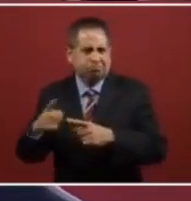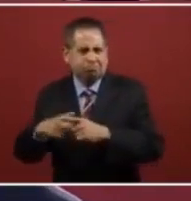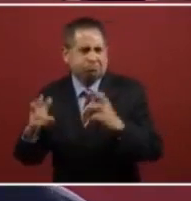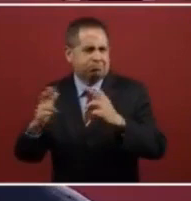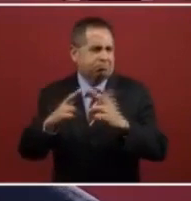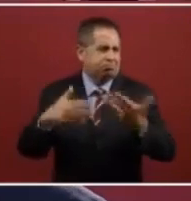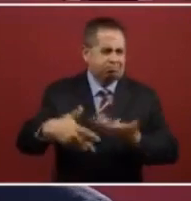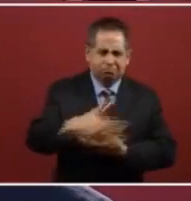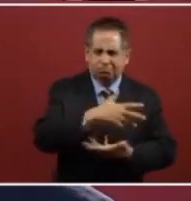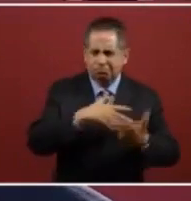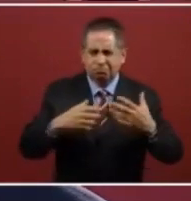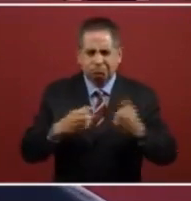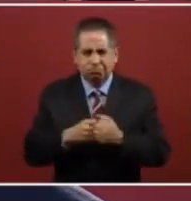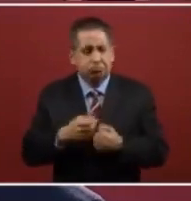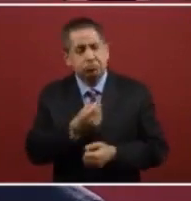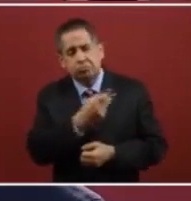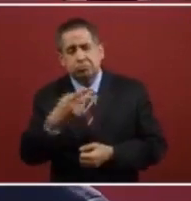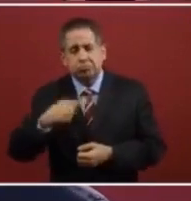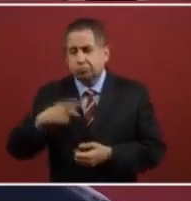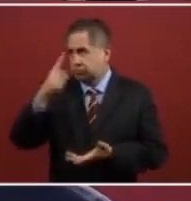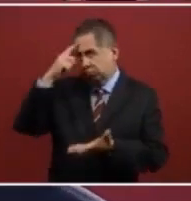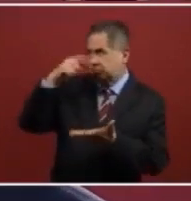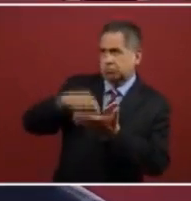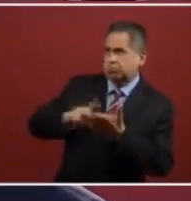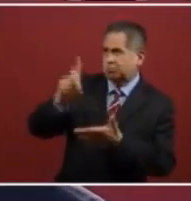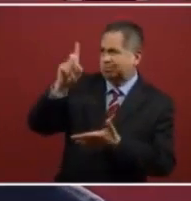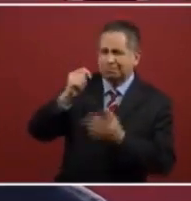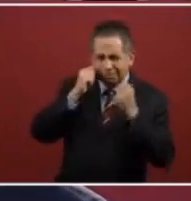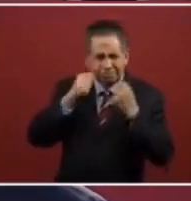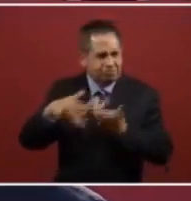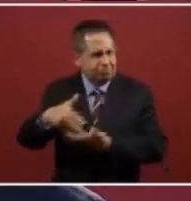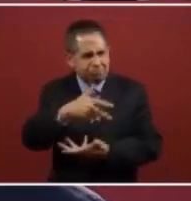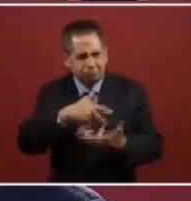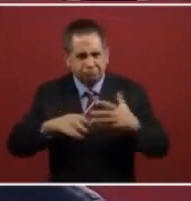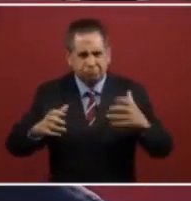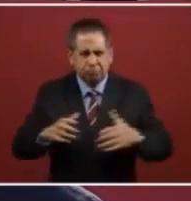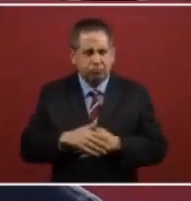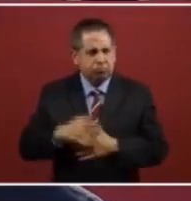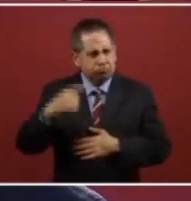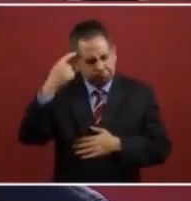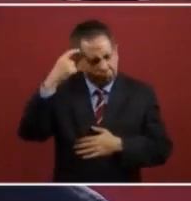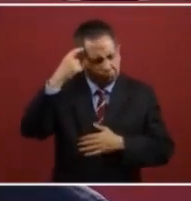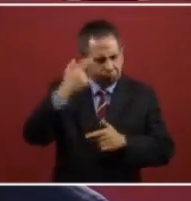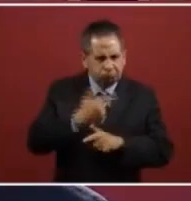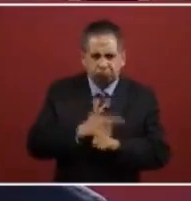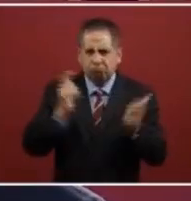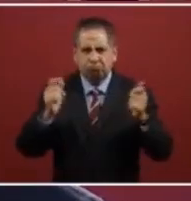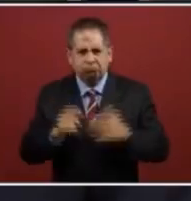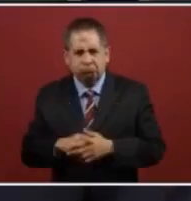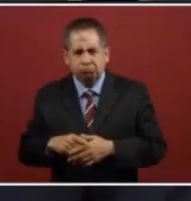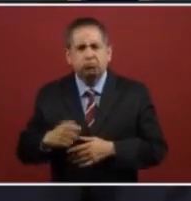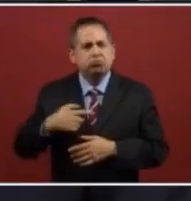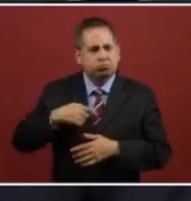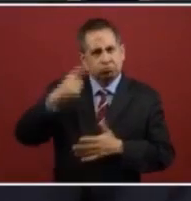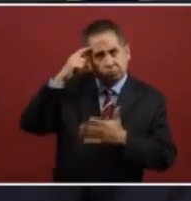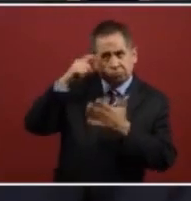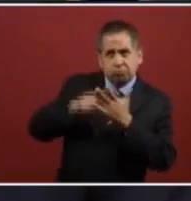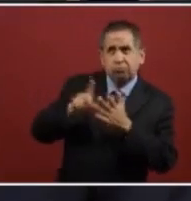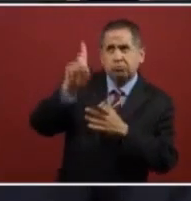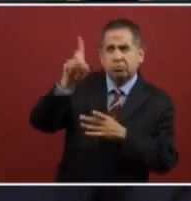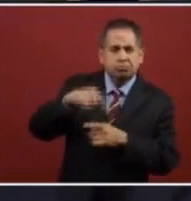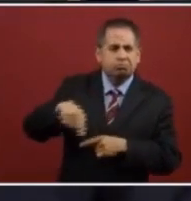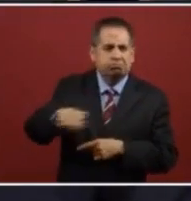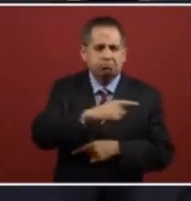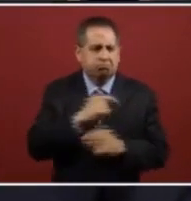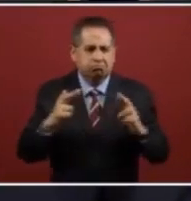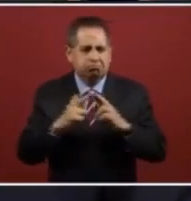evangelists and all ateos. denominations, even atheists. y libres pensadores And y free agnósticos, thinkers and agnostics. y de todas